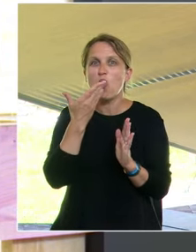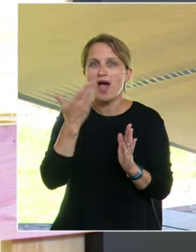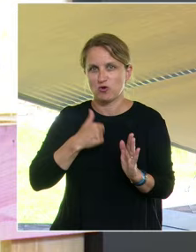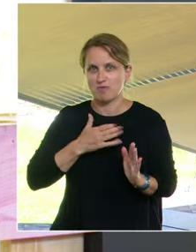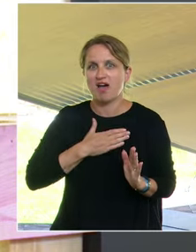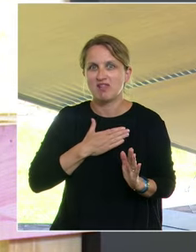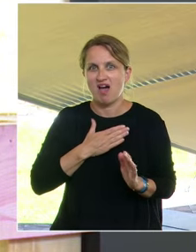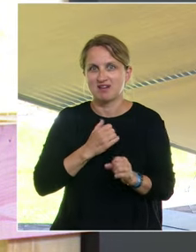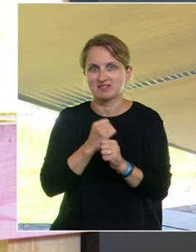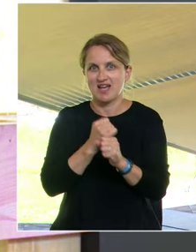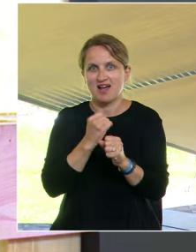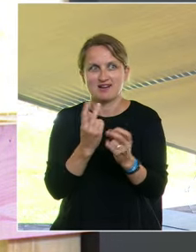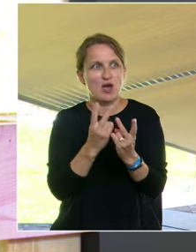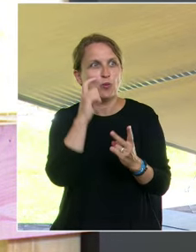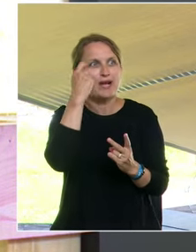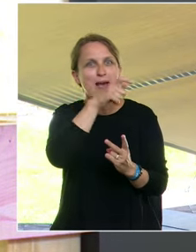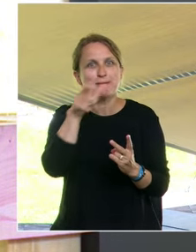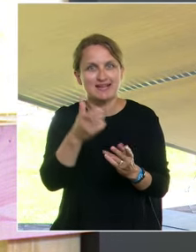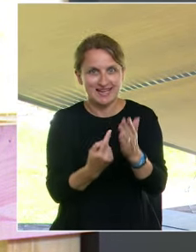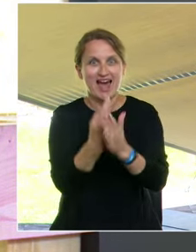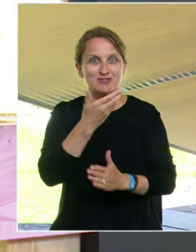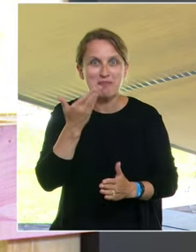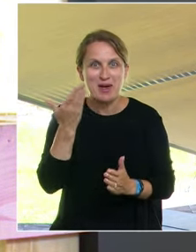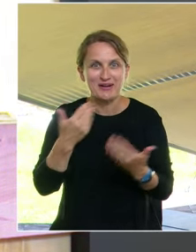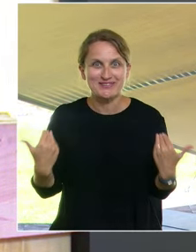things to the students. Let's start.